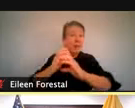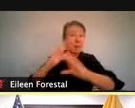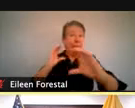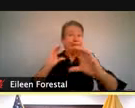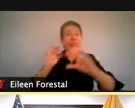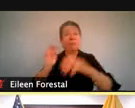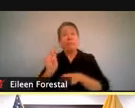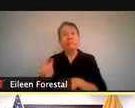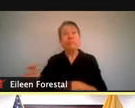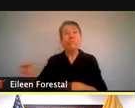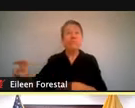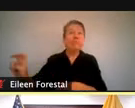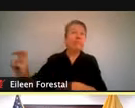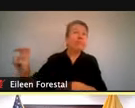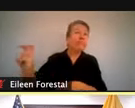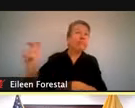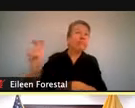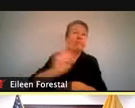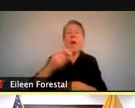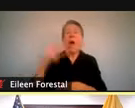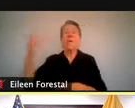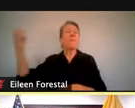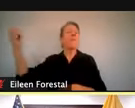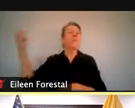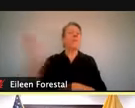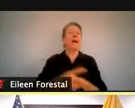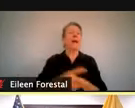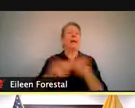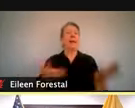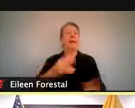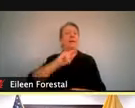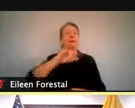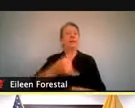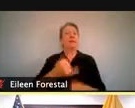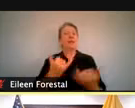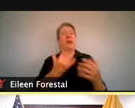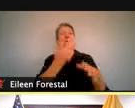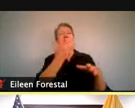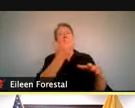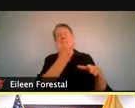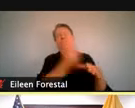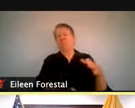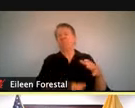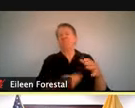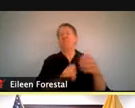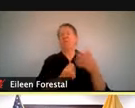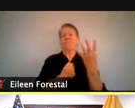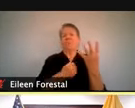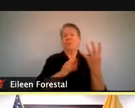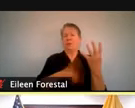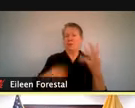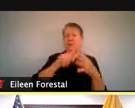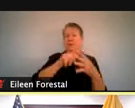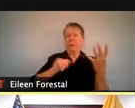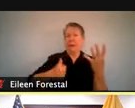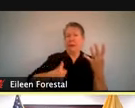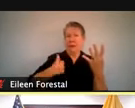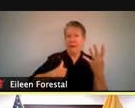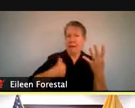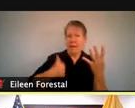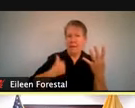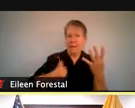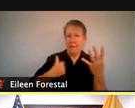Issy leaves behind her 4 children. Karen, with whom I had the great honor of speaking the other day, she's on the lower left, and then those are her